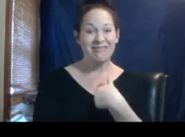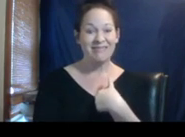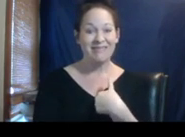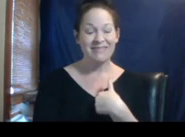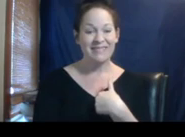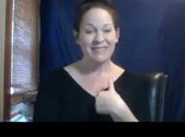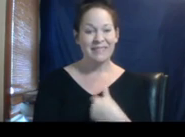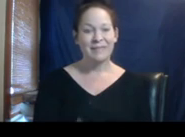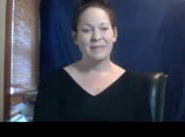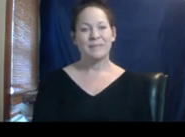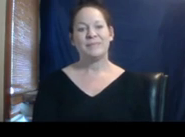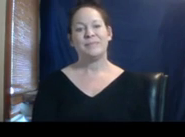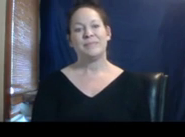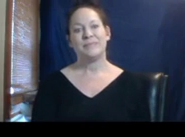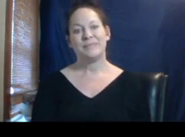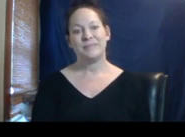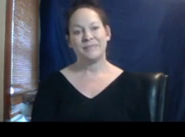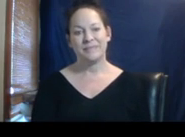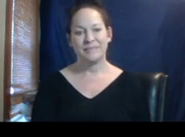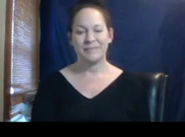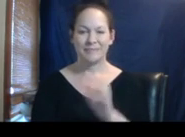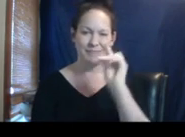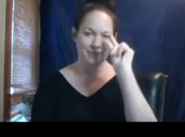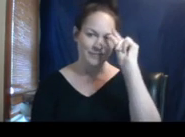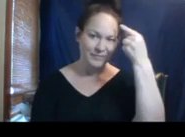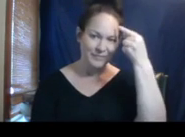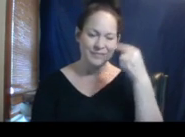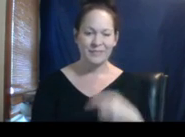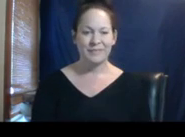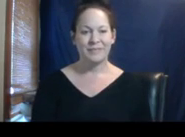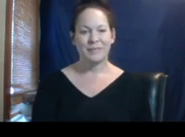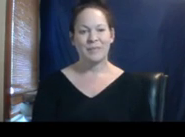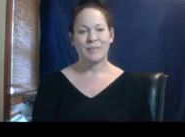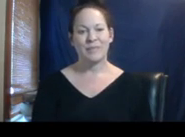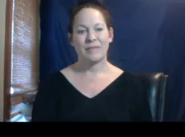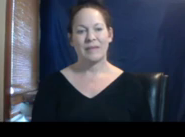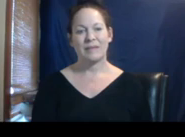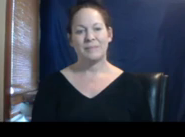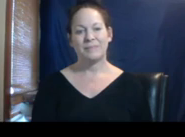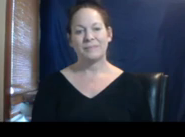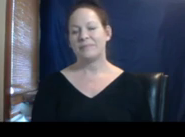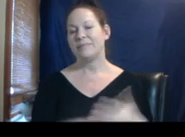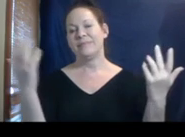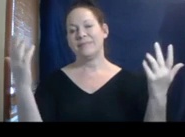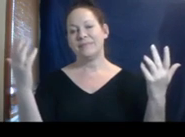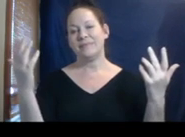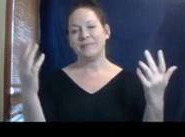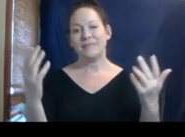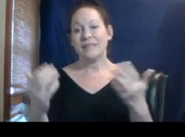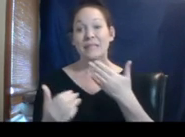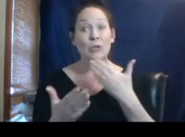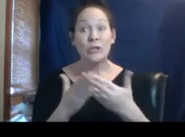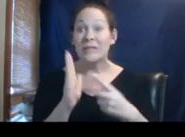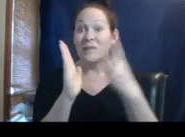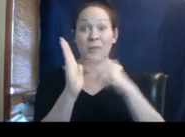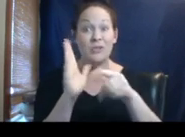of knew I had a sign error when this got bigger, but I didn't see it right off the bat. And again, these are good things to